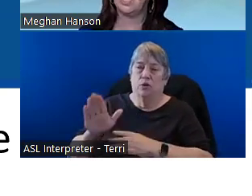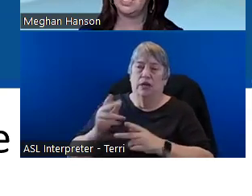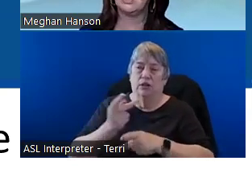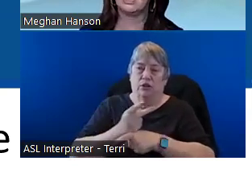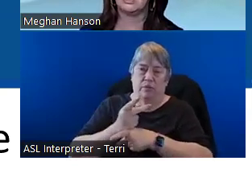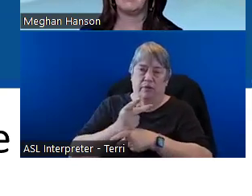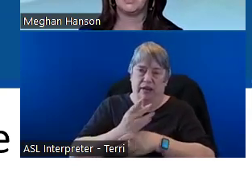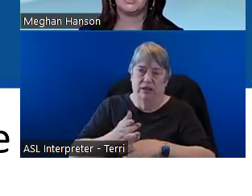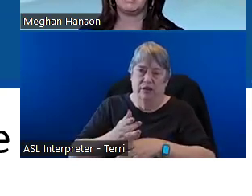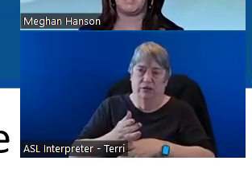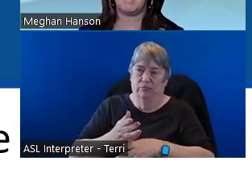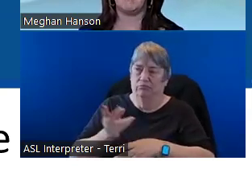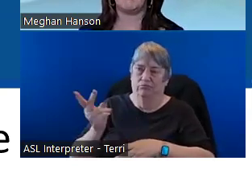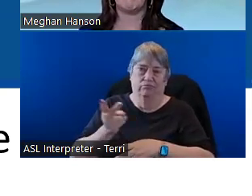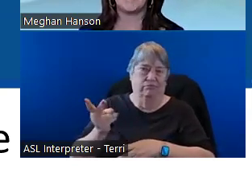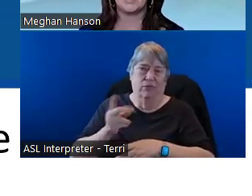they really